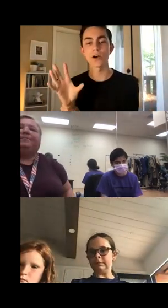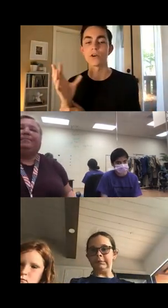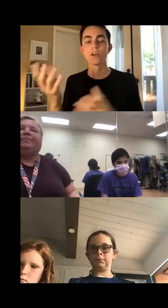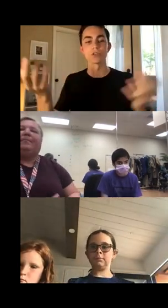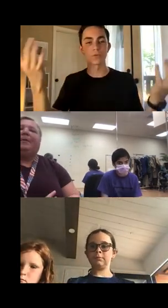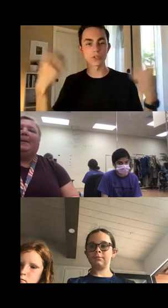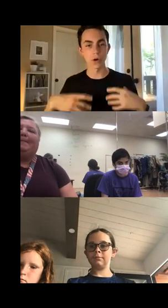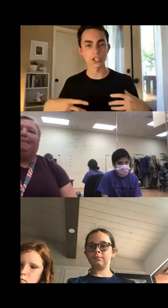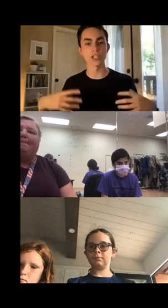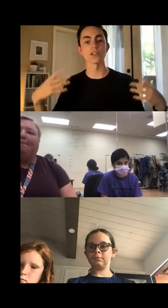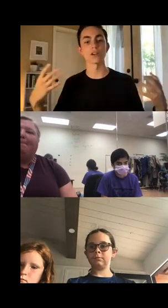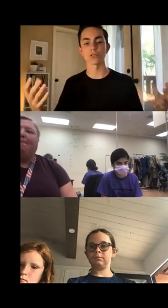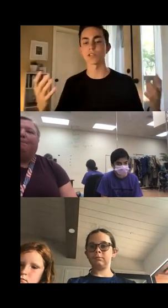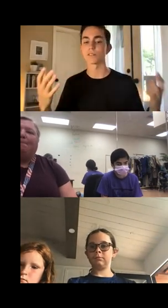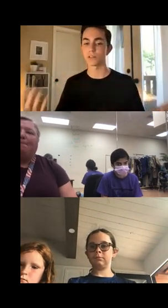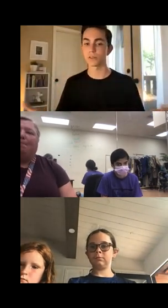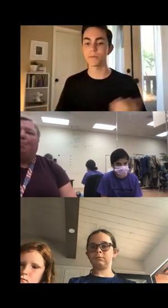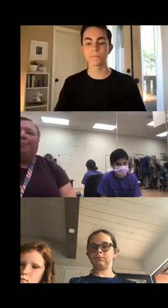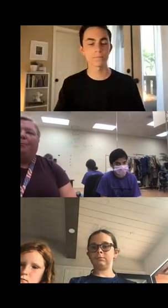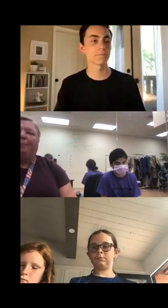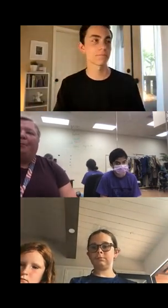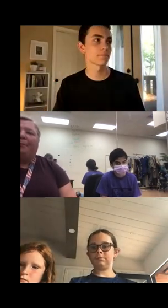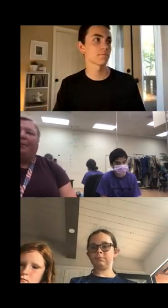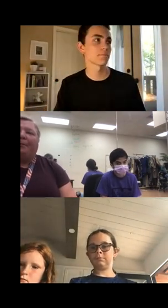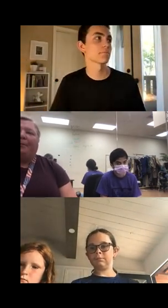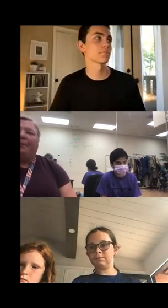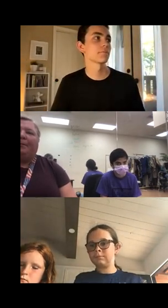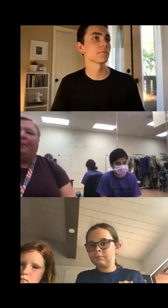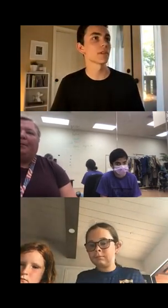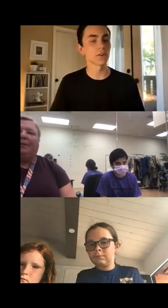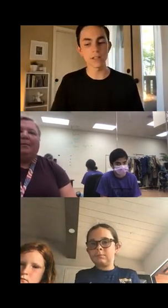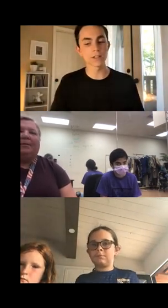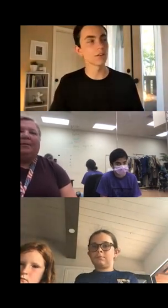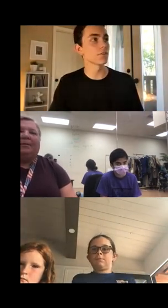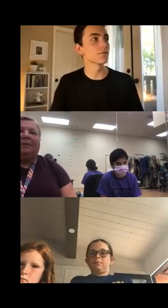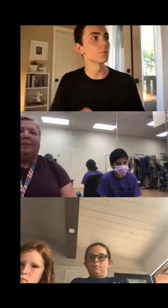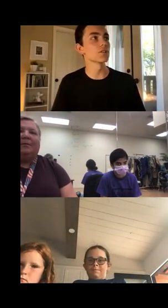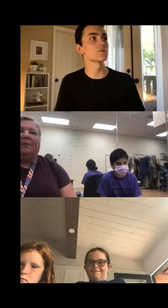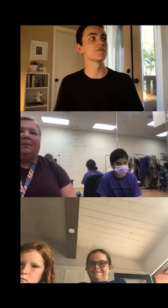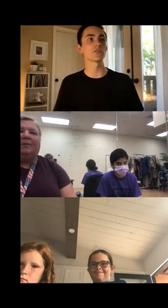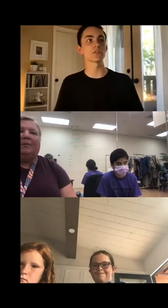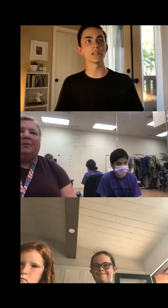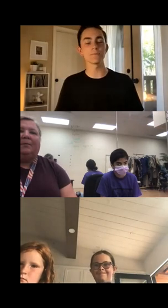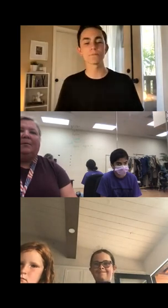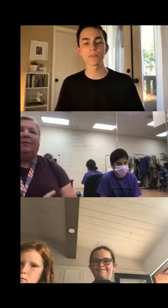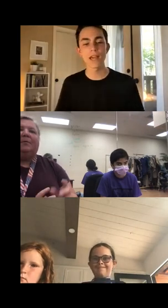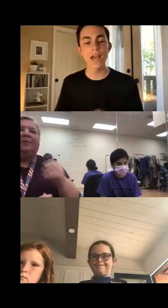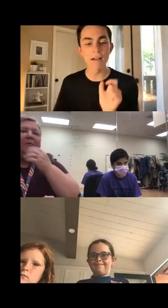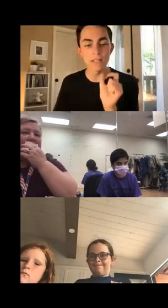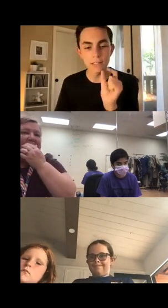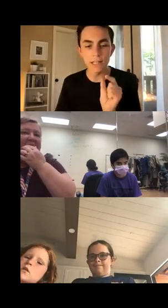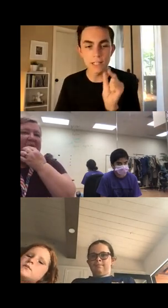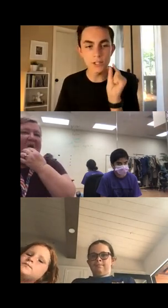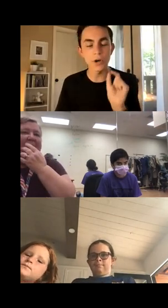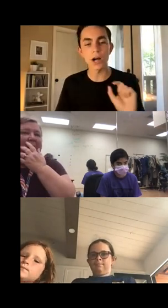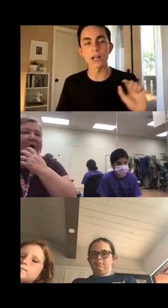and slow so the person watching can understand clearly. All right, and then here are a few more tips with fingerspelling. Have